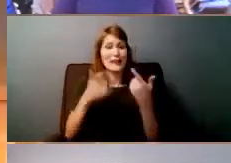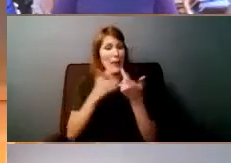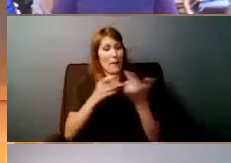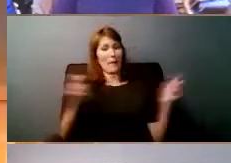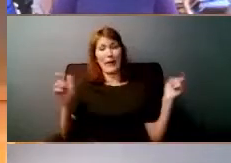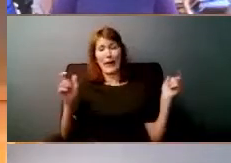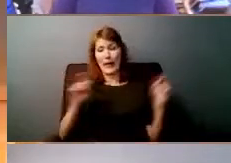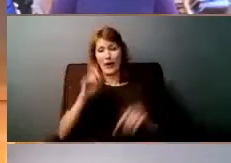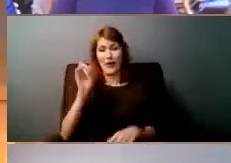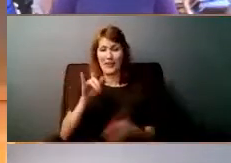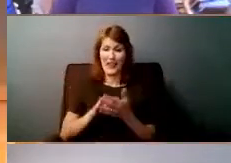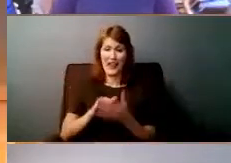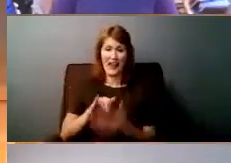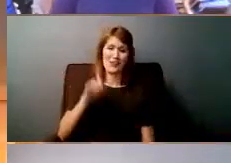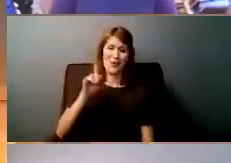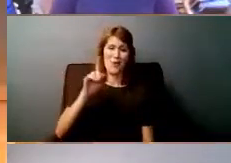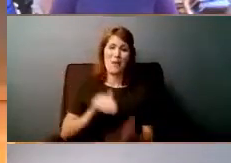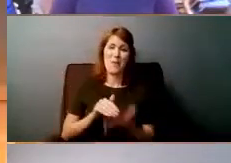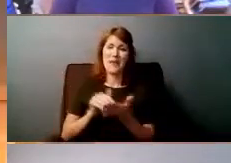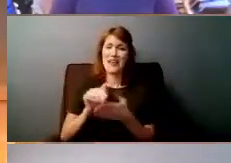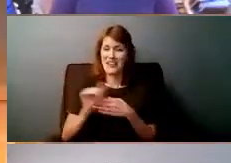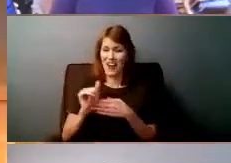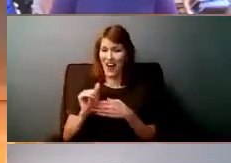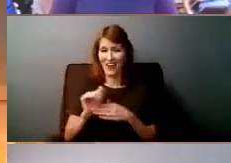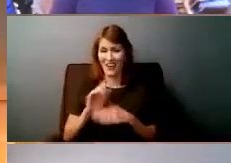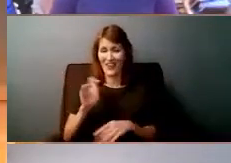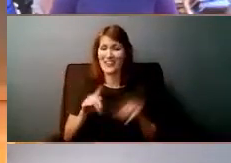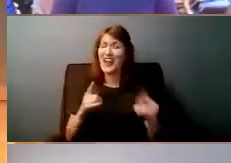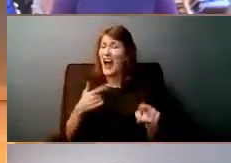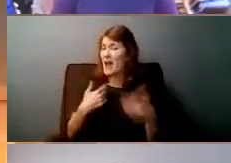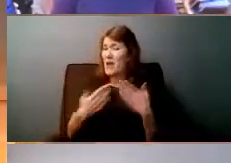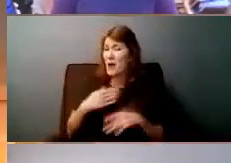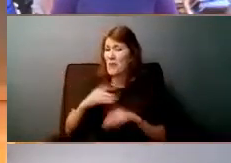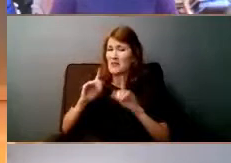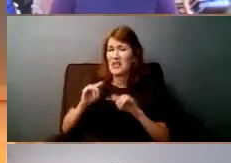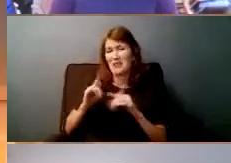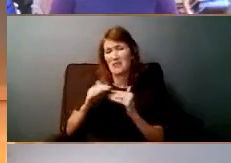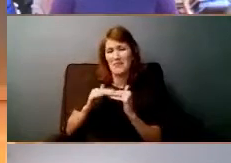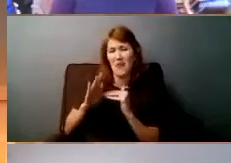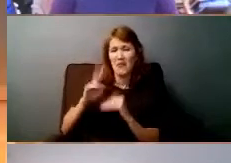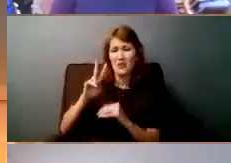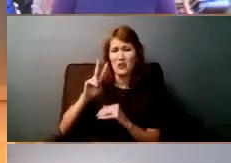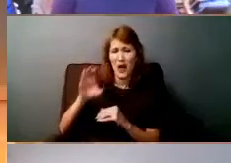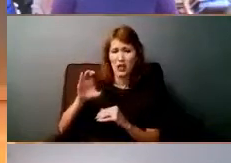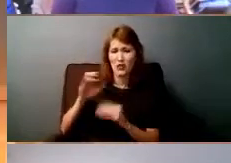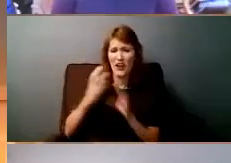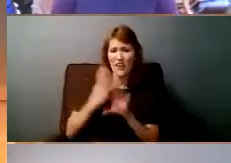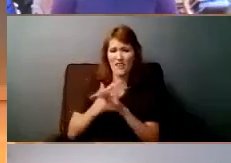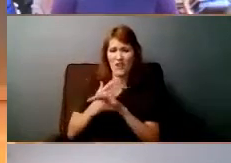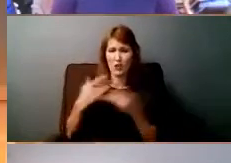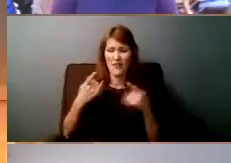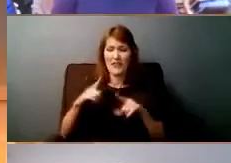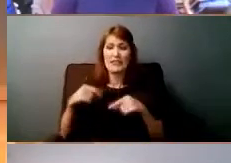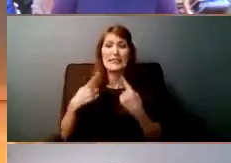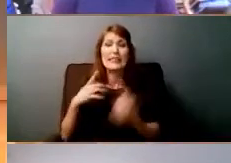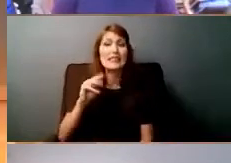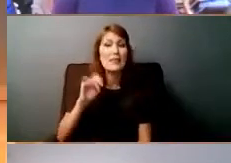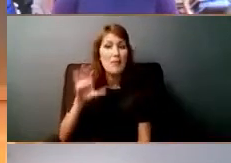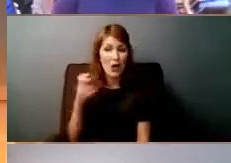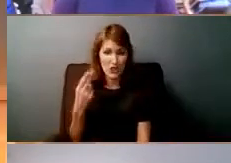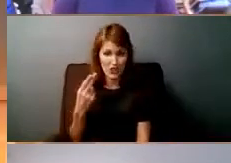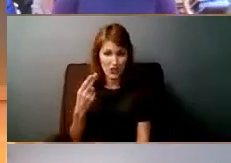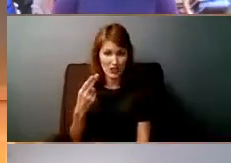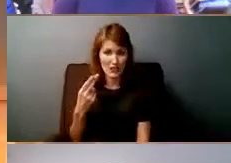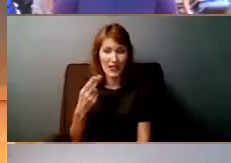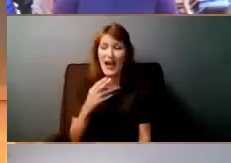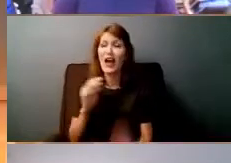question. I've probably attended slightly over 200 virtual events since March, and no one has